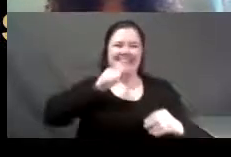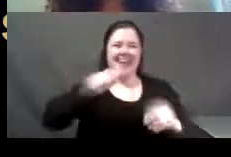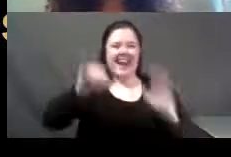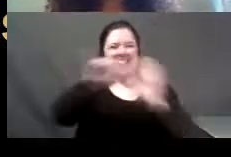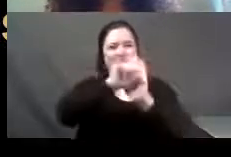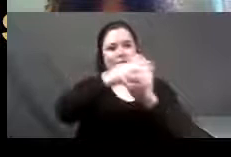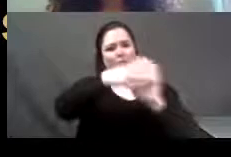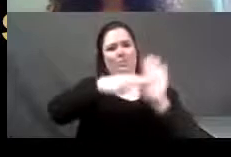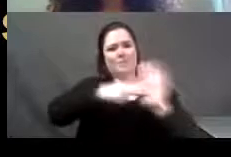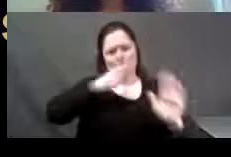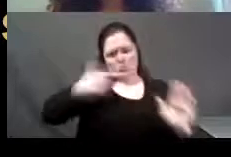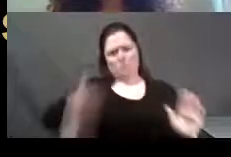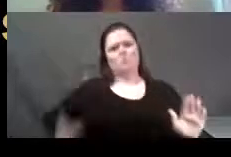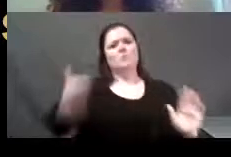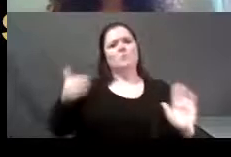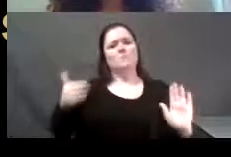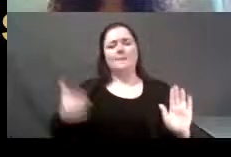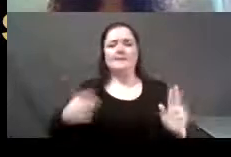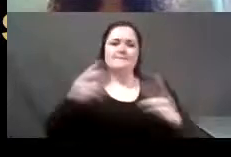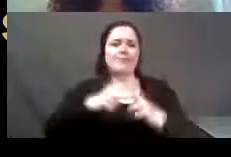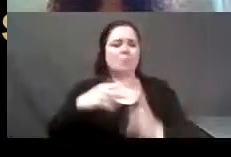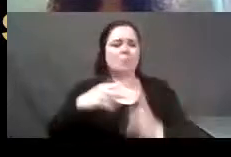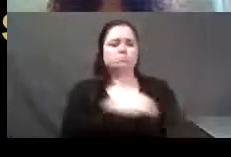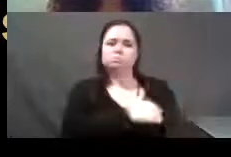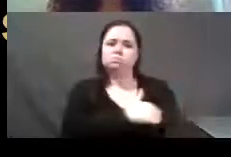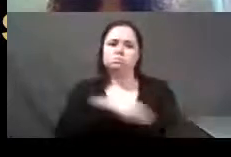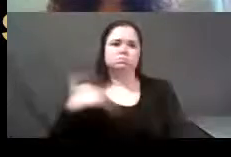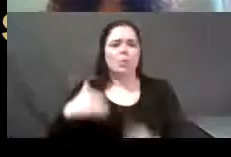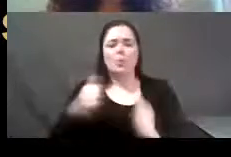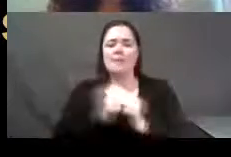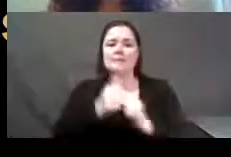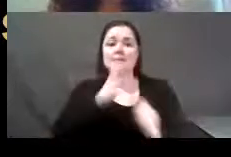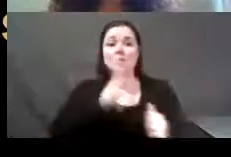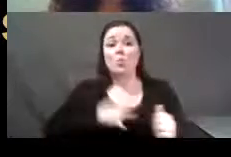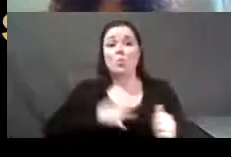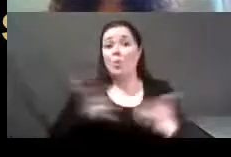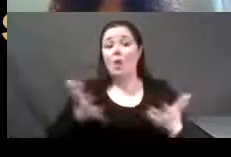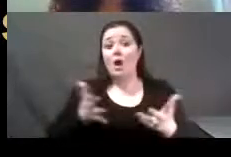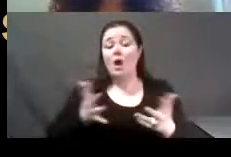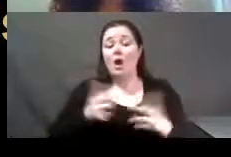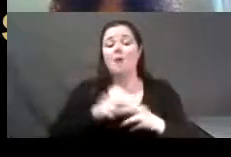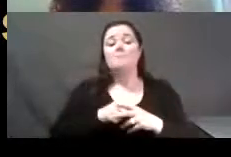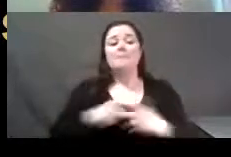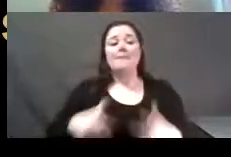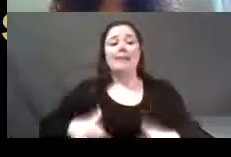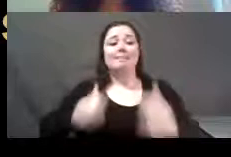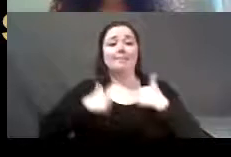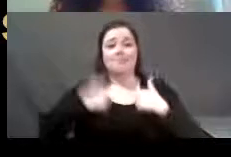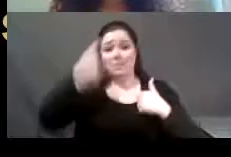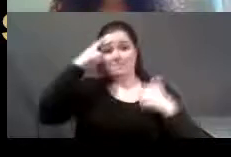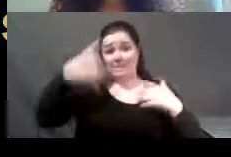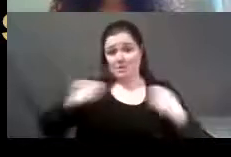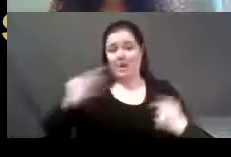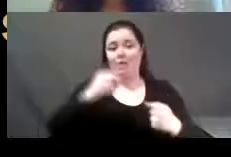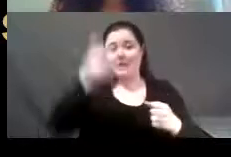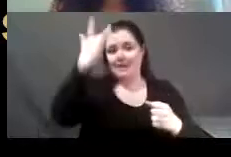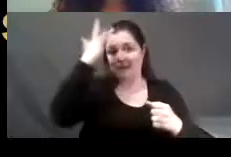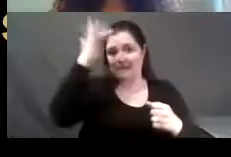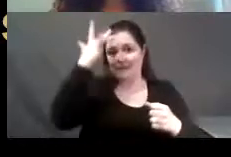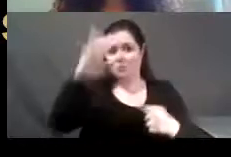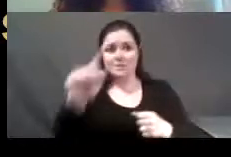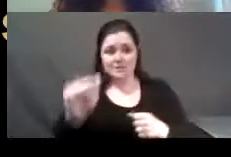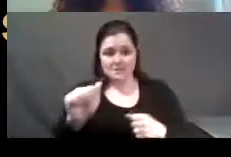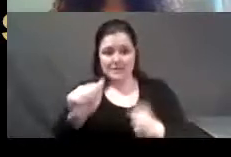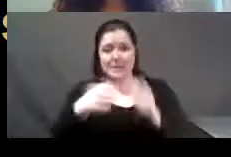what's very powerful with these two women also is that because they live with mental health and intellectual disabilities, those